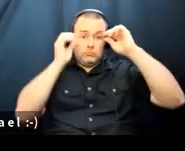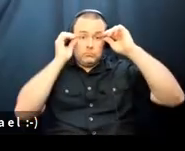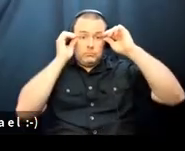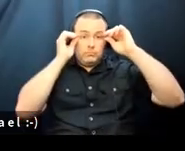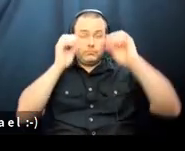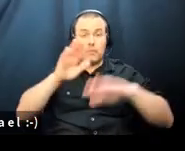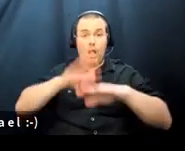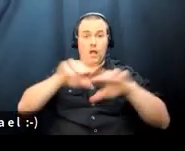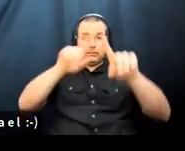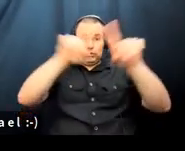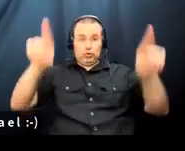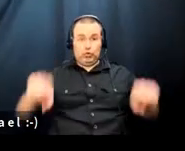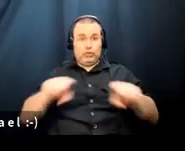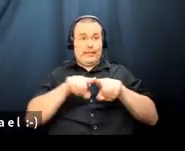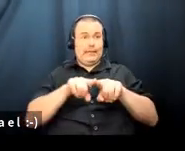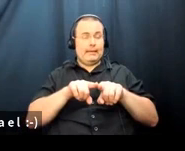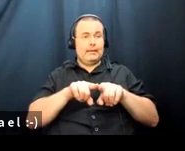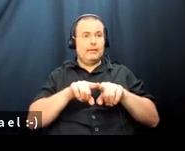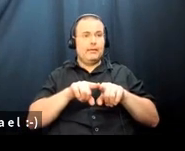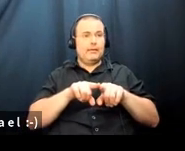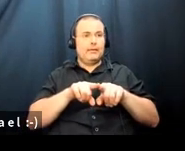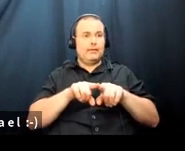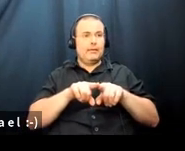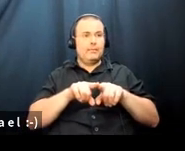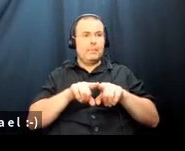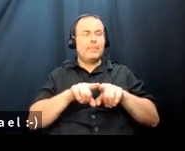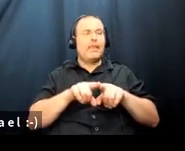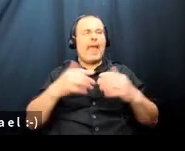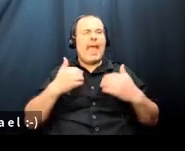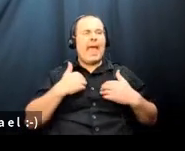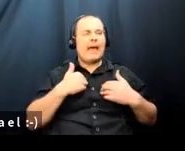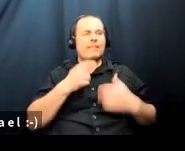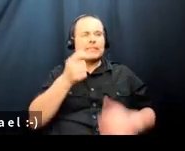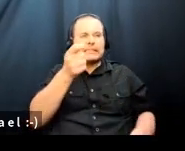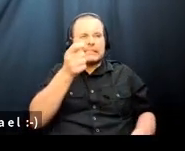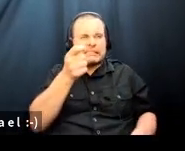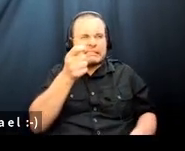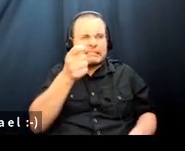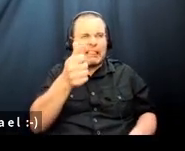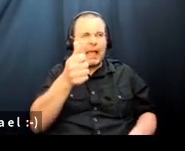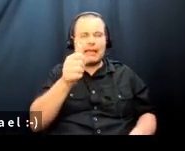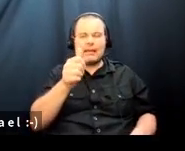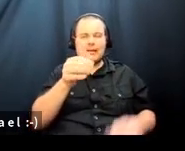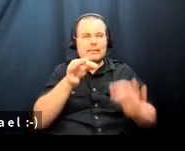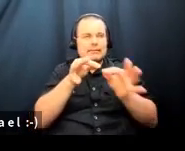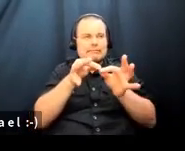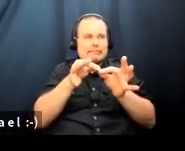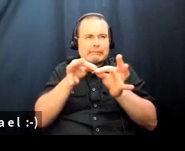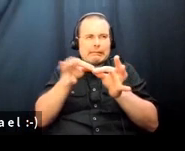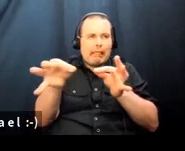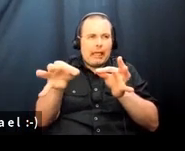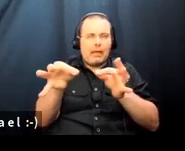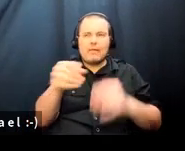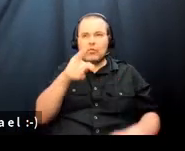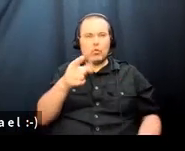screen is there is a delay, a slight delay. Have you ever watched TV when the audio